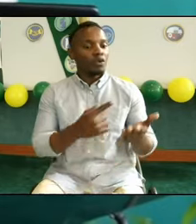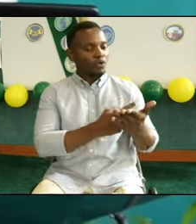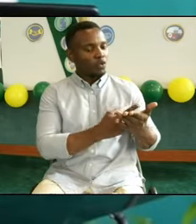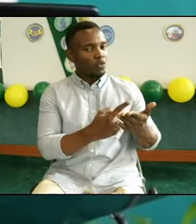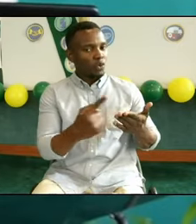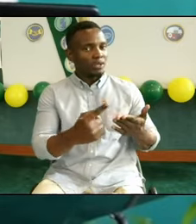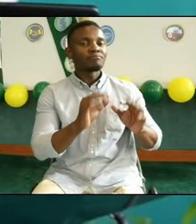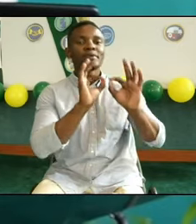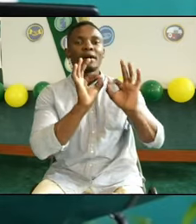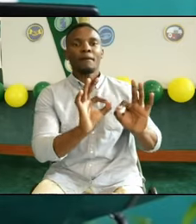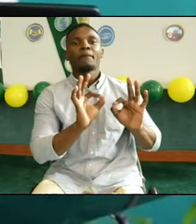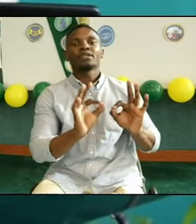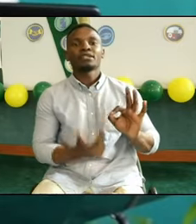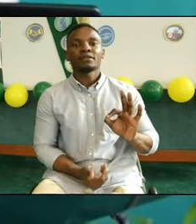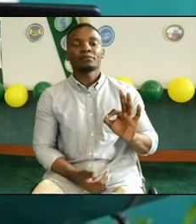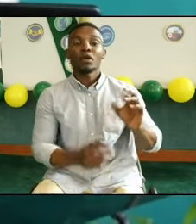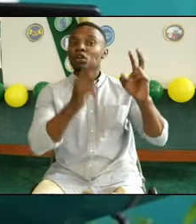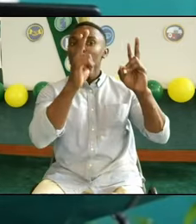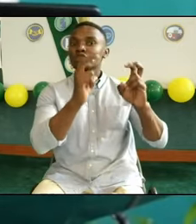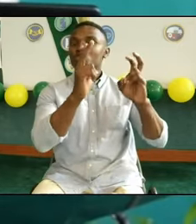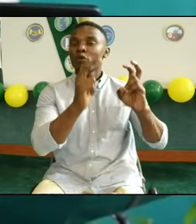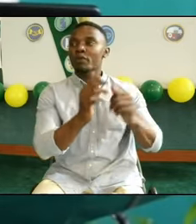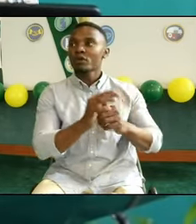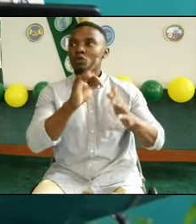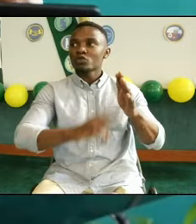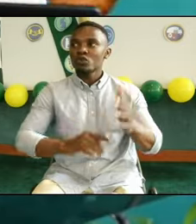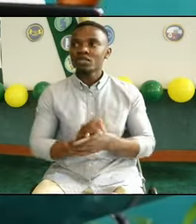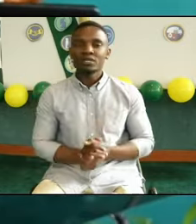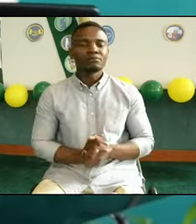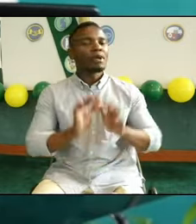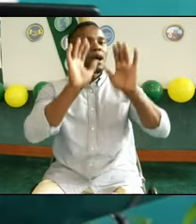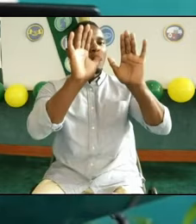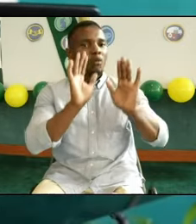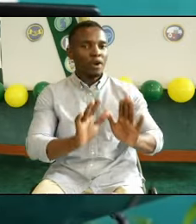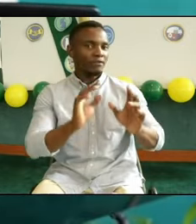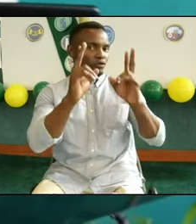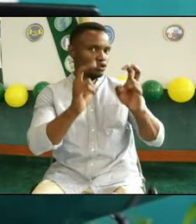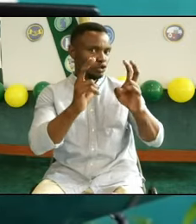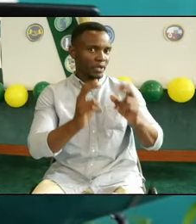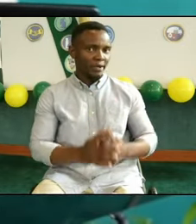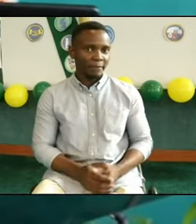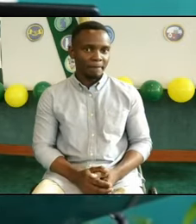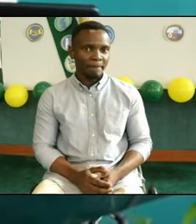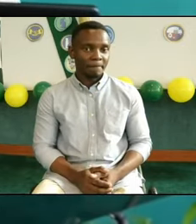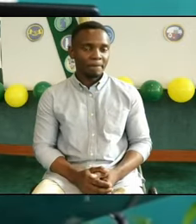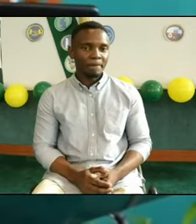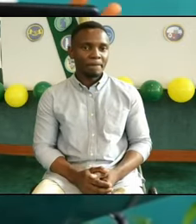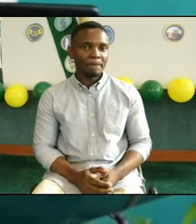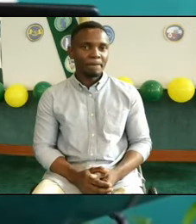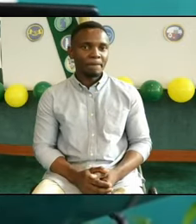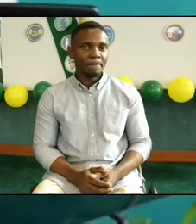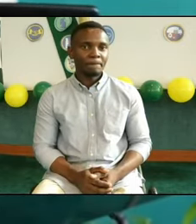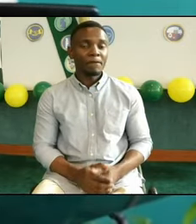very wonderful one. The topic that I was given was a very wonderful topic. In fact, the topic